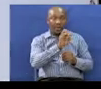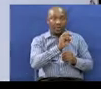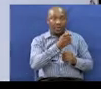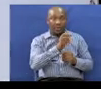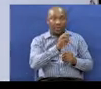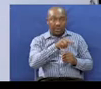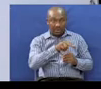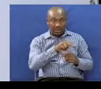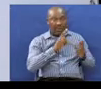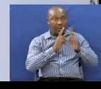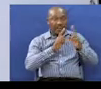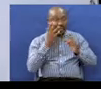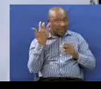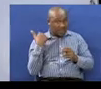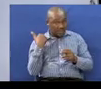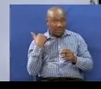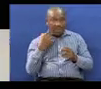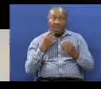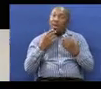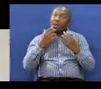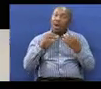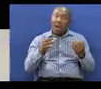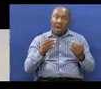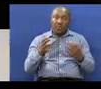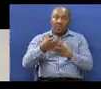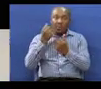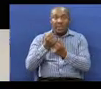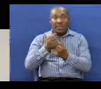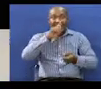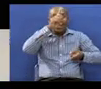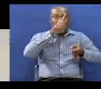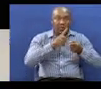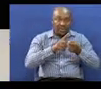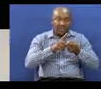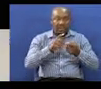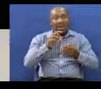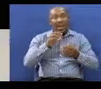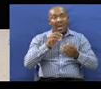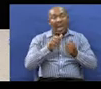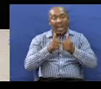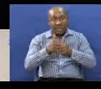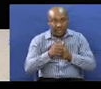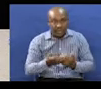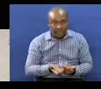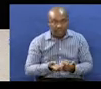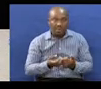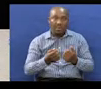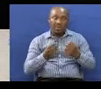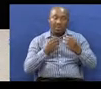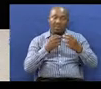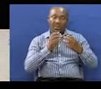oxidizing agent and reducing agent. We are going to see why do we say oxygen is a good oxidizing agent. But